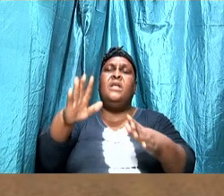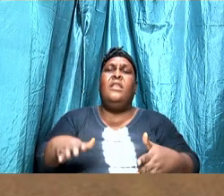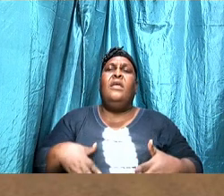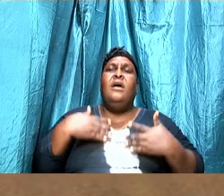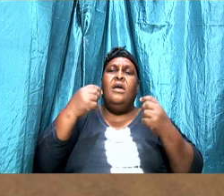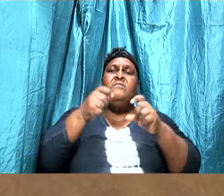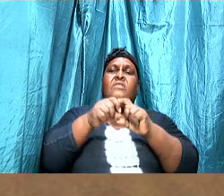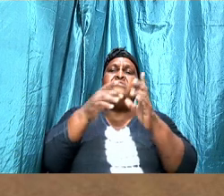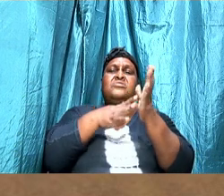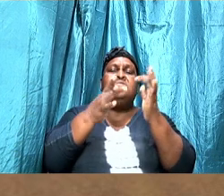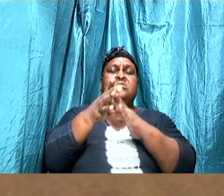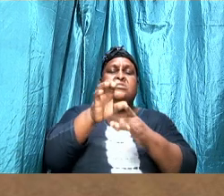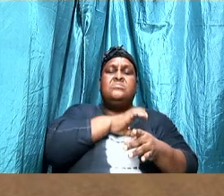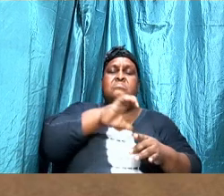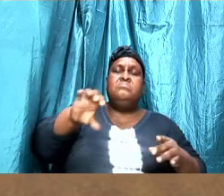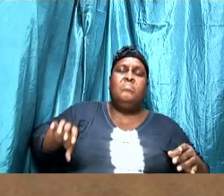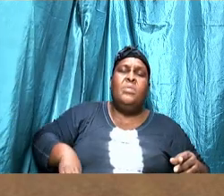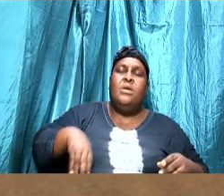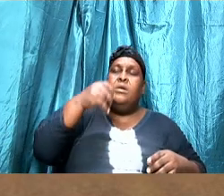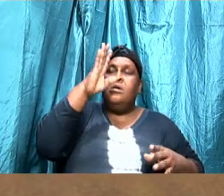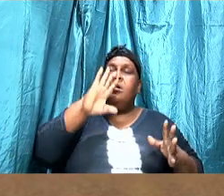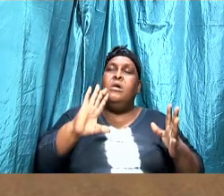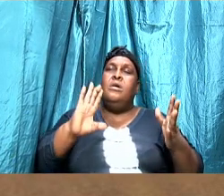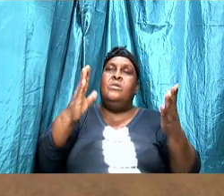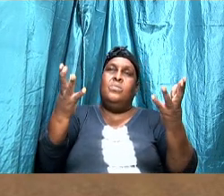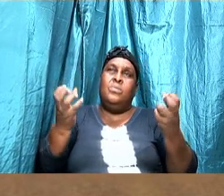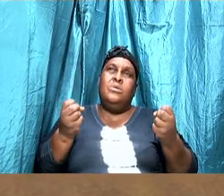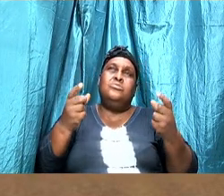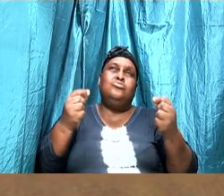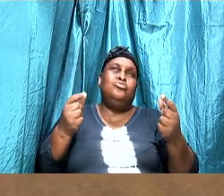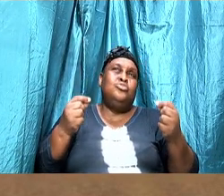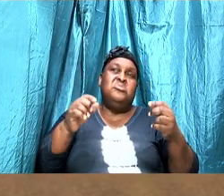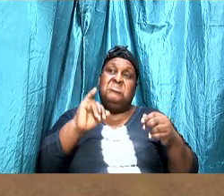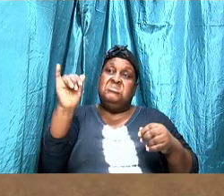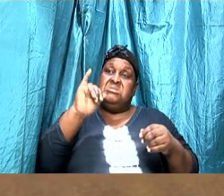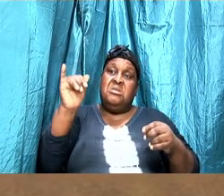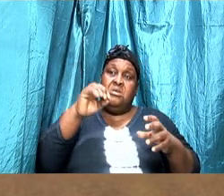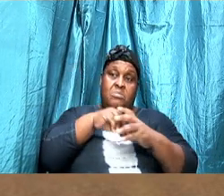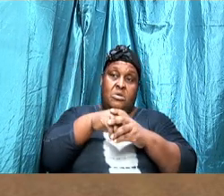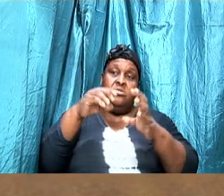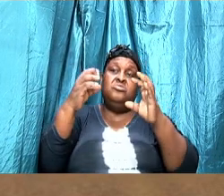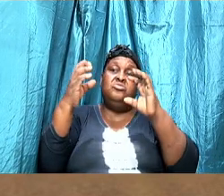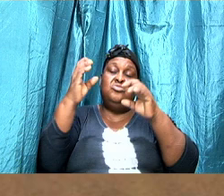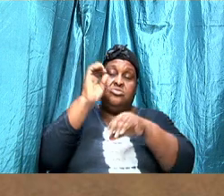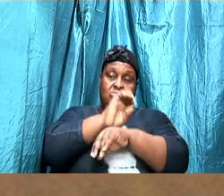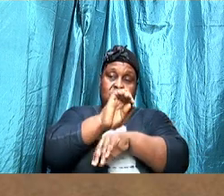And he wants to do the same thing in the church. He wants to demonstrate